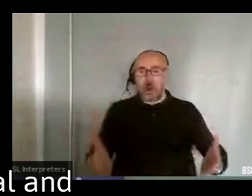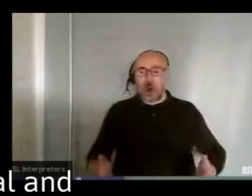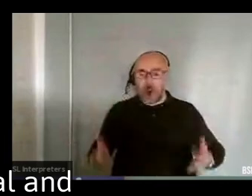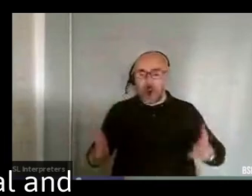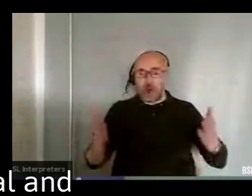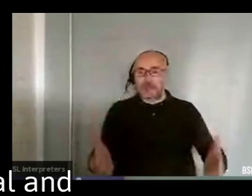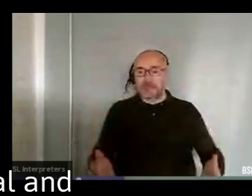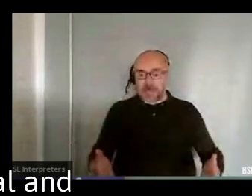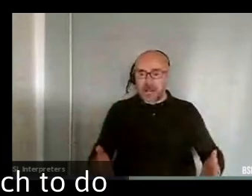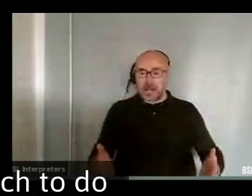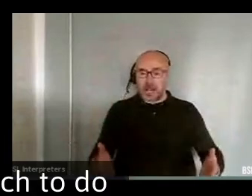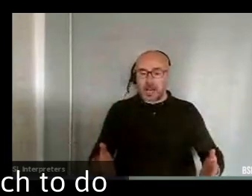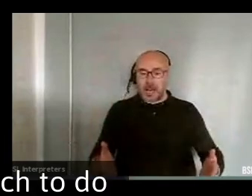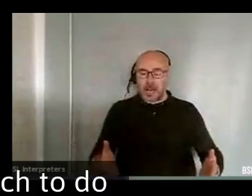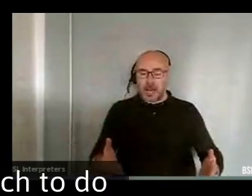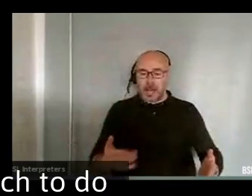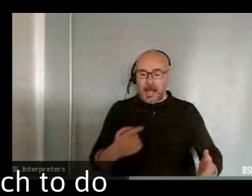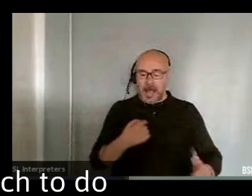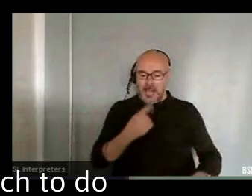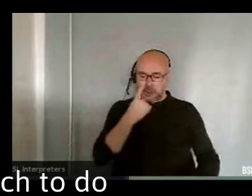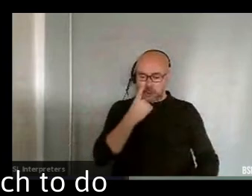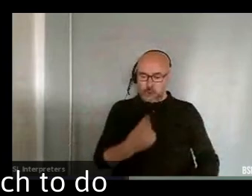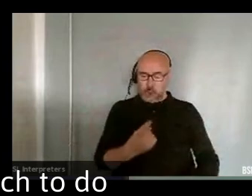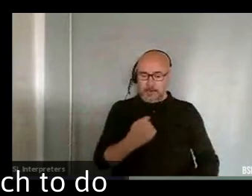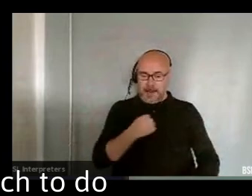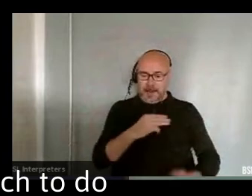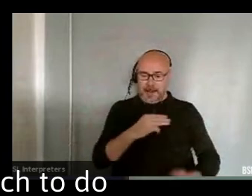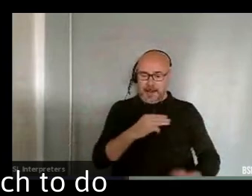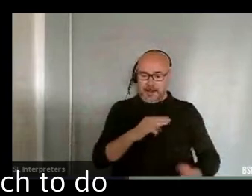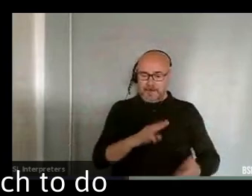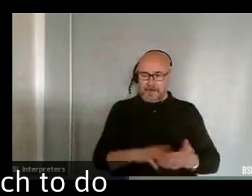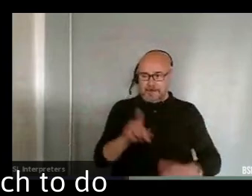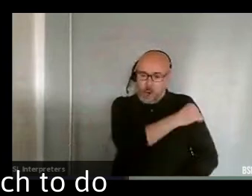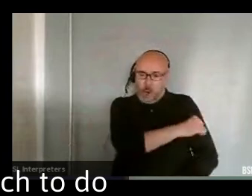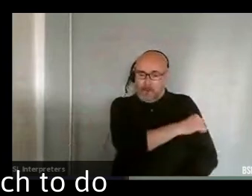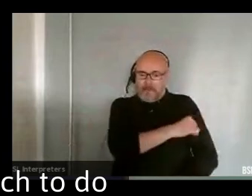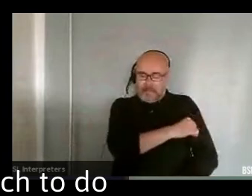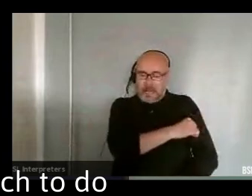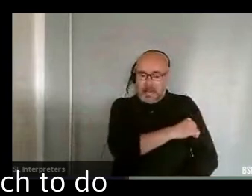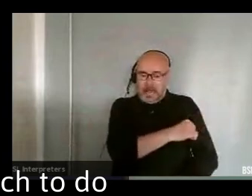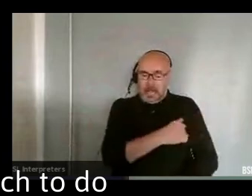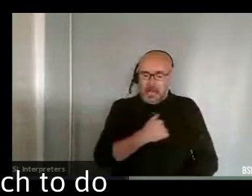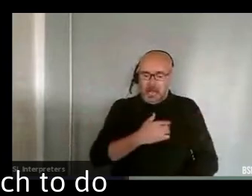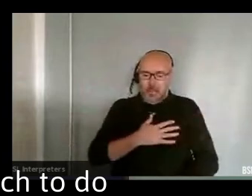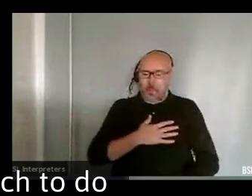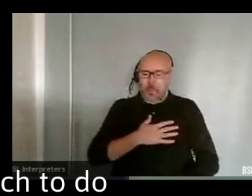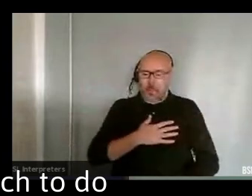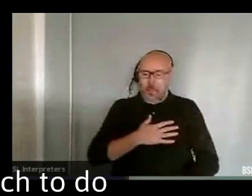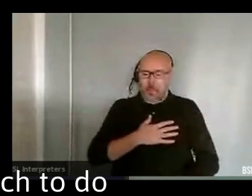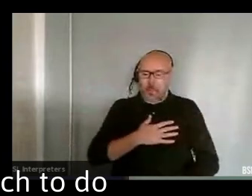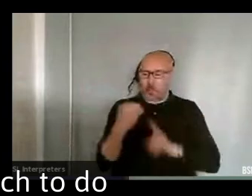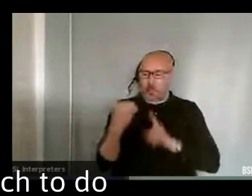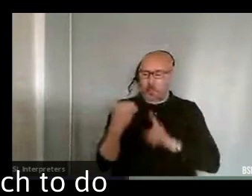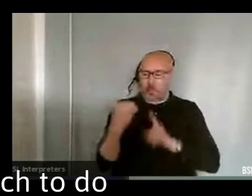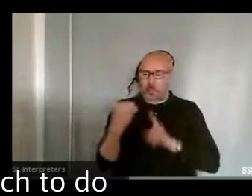being in the ICU really reinforced that we have so much to do about changing healthcare from